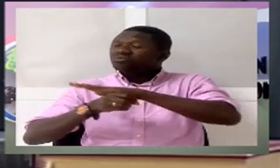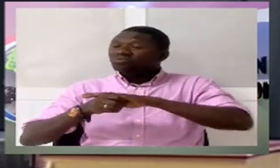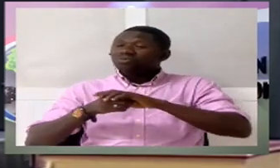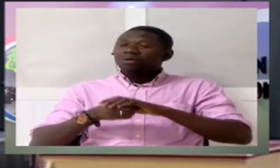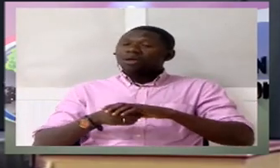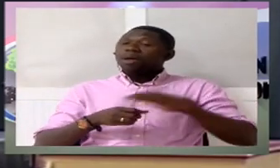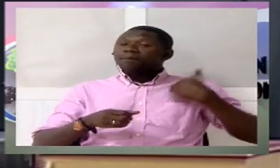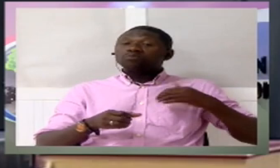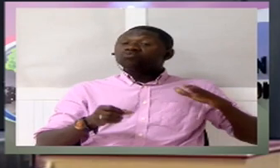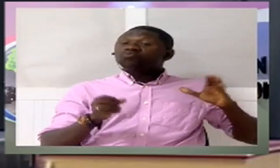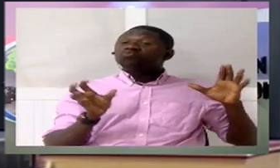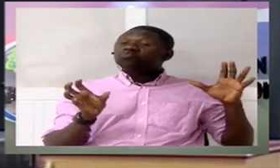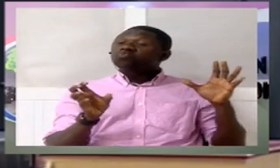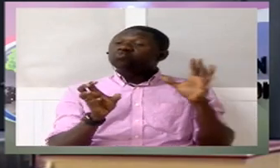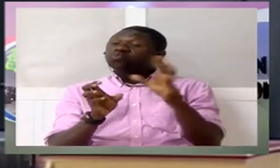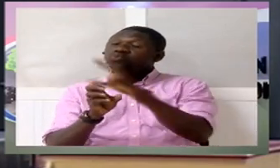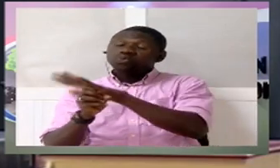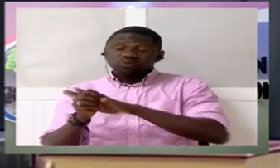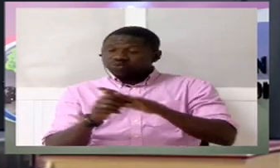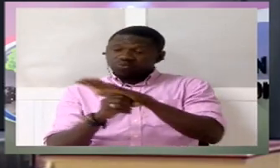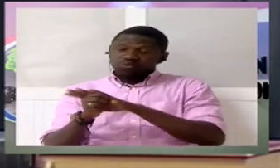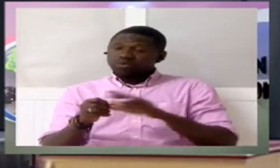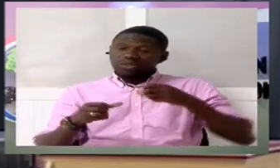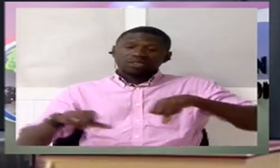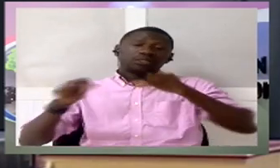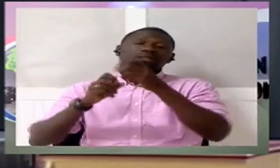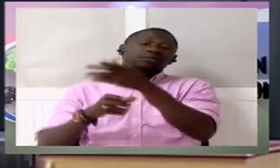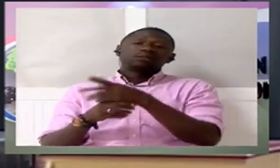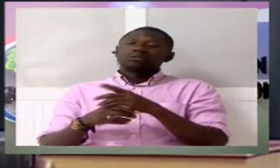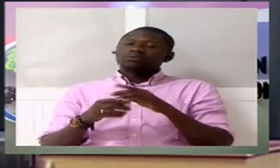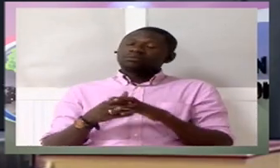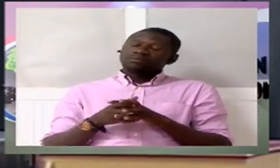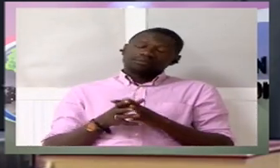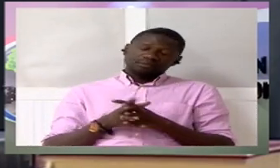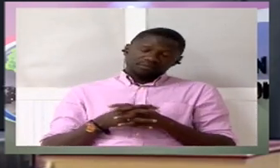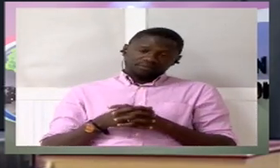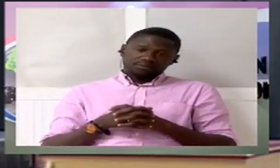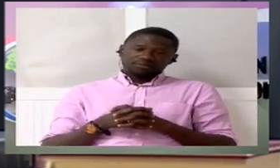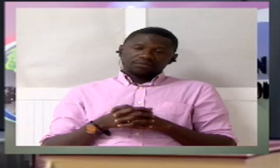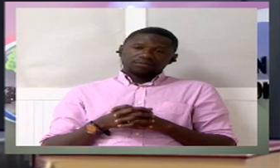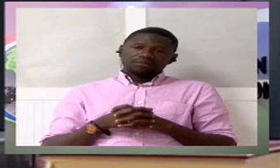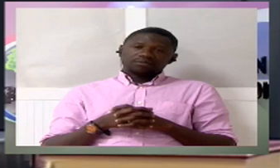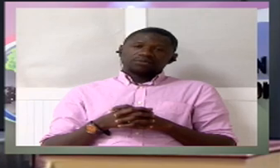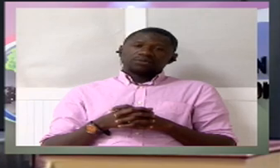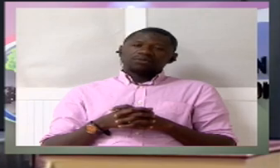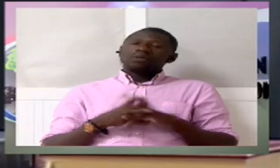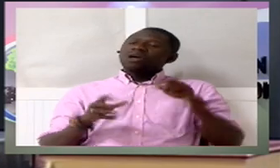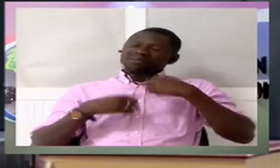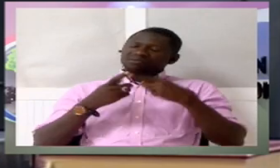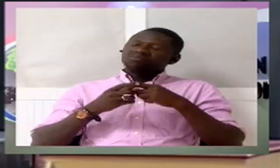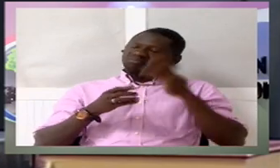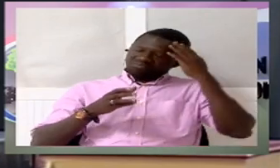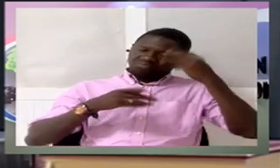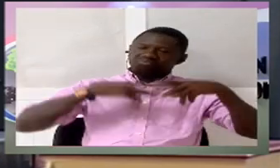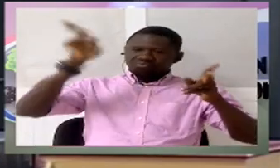people. Aramadingo juru mataje mukalo moka badami. Many people were there. You don't even know where they were coming from. Nata na janjang. Tata suokono.